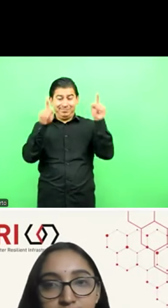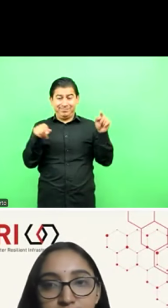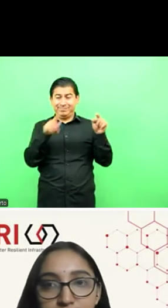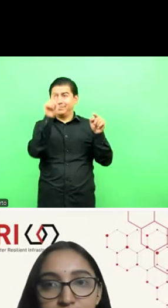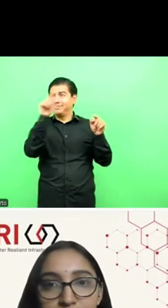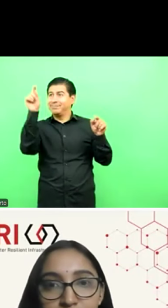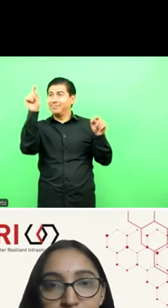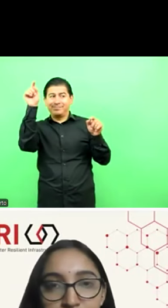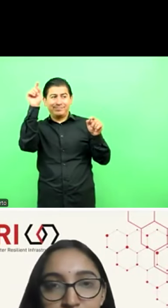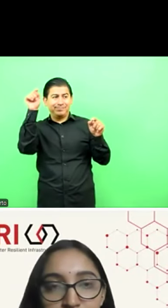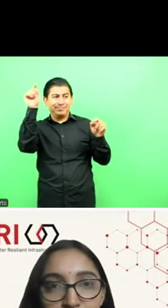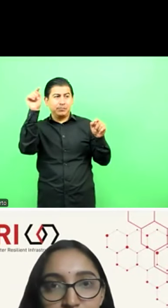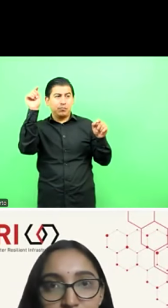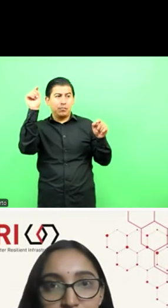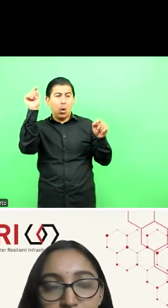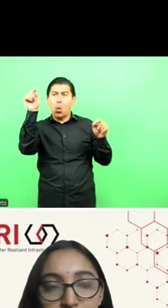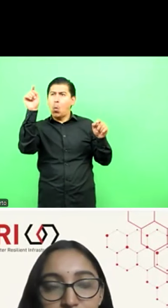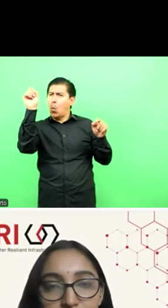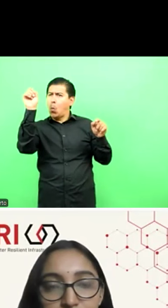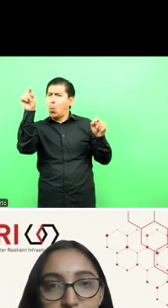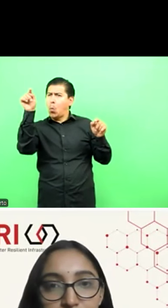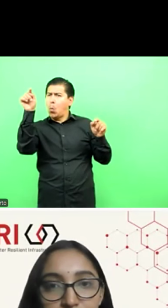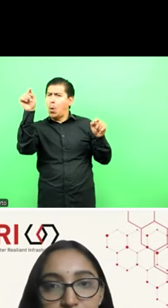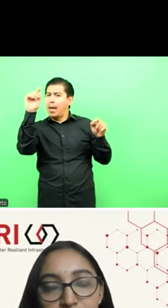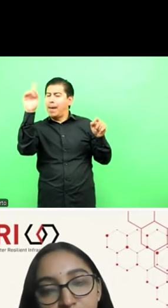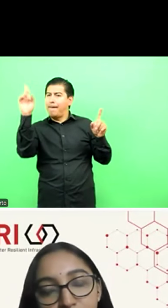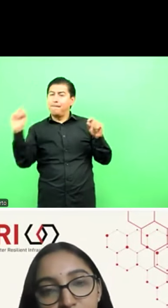select the presenting mode.